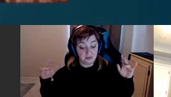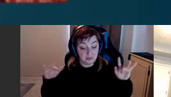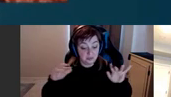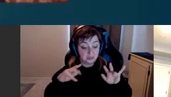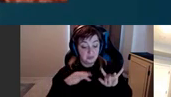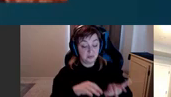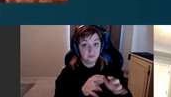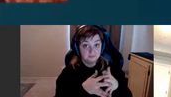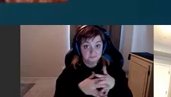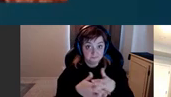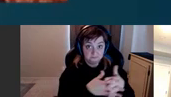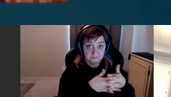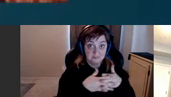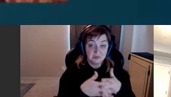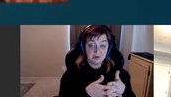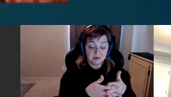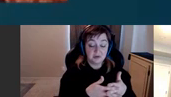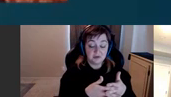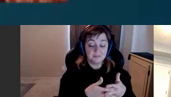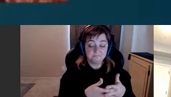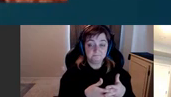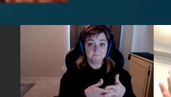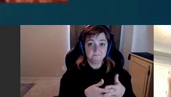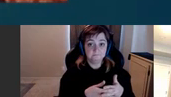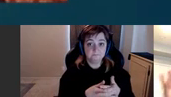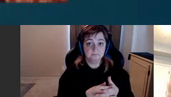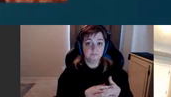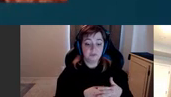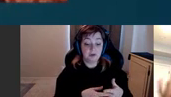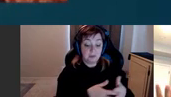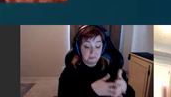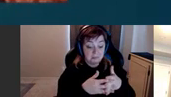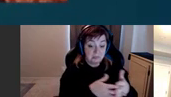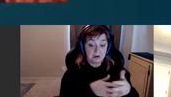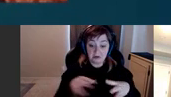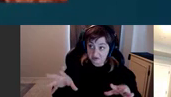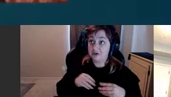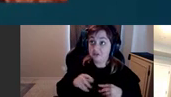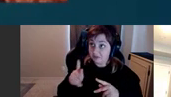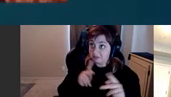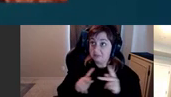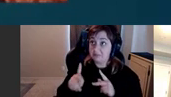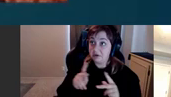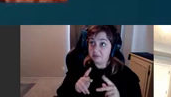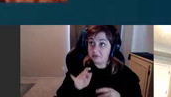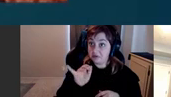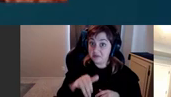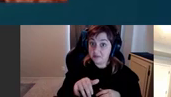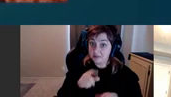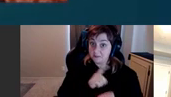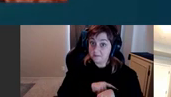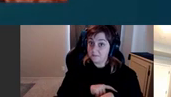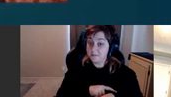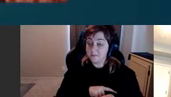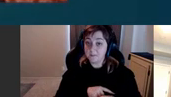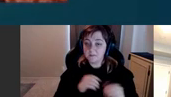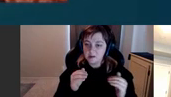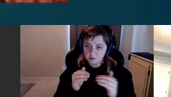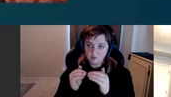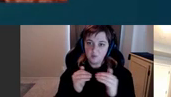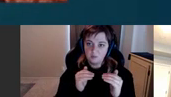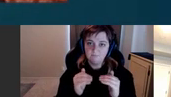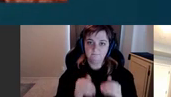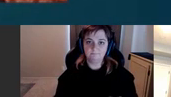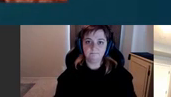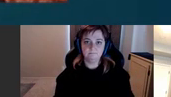political asylum for Afghan refugees because of the Cold War between America and the Soviet Union.